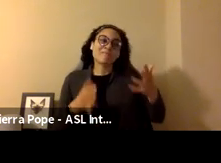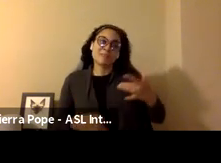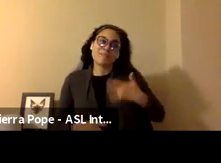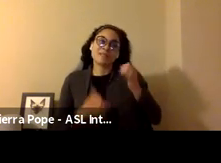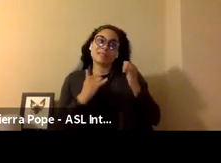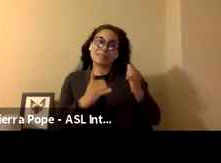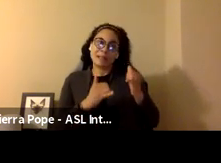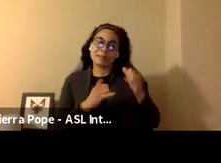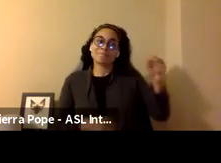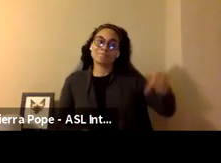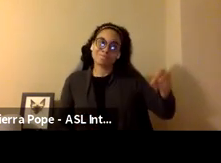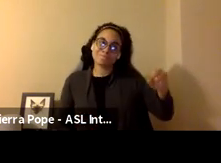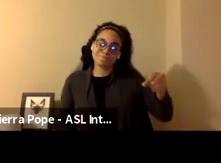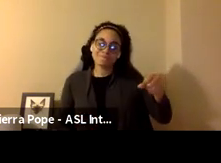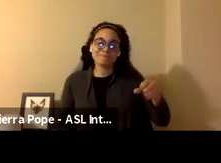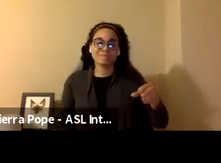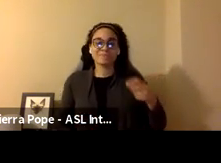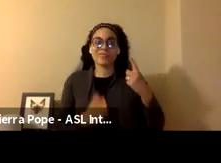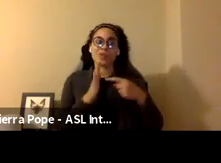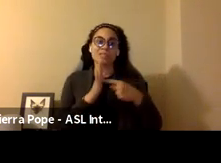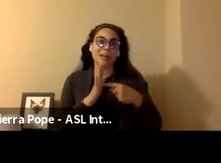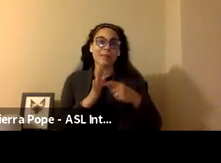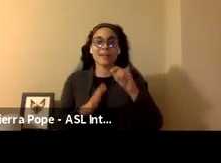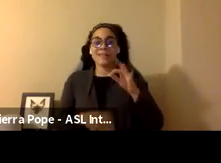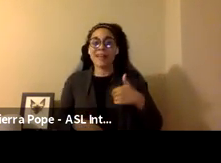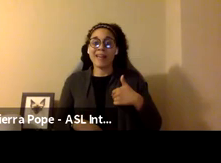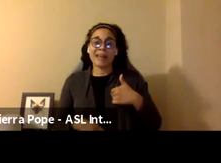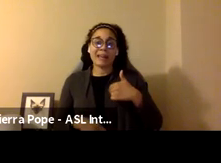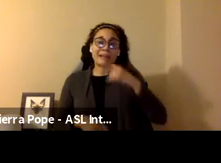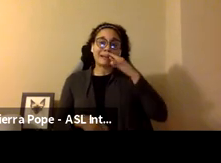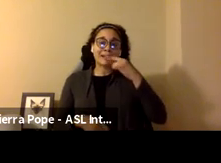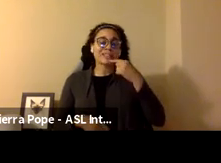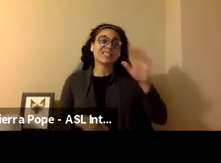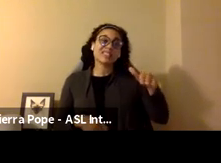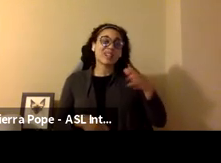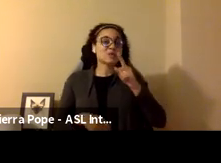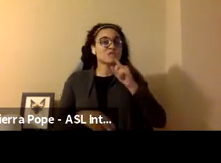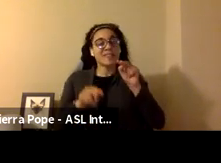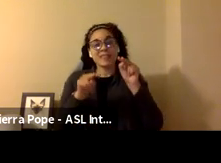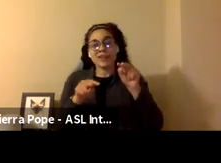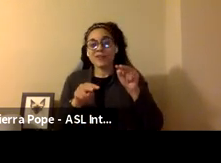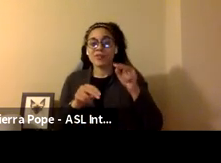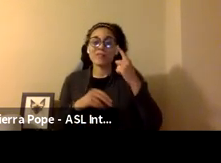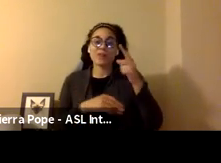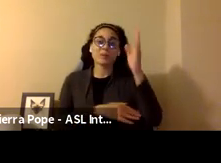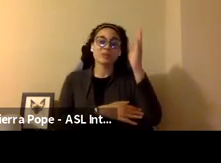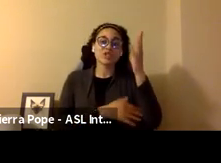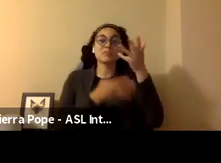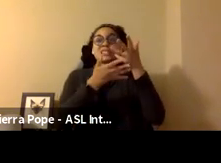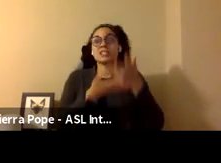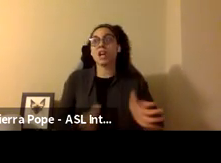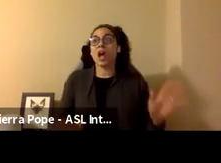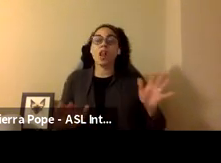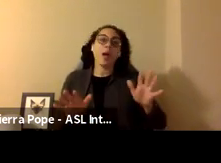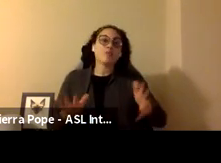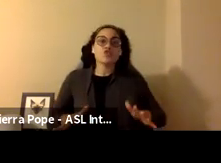even say for this tonight, if I had a child, I could be like, you know, I was like really looking forward to the presentation being over because I was kind of nervous. I